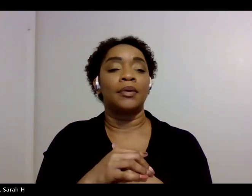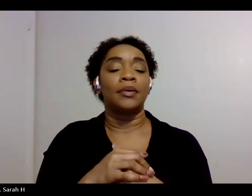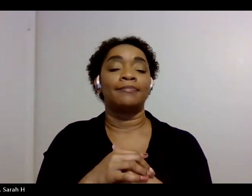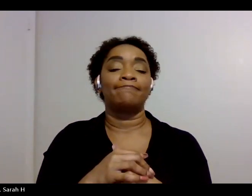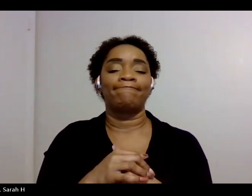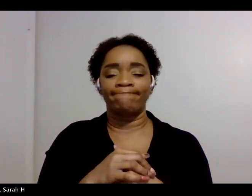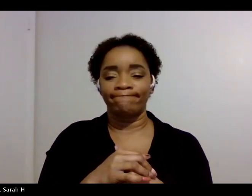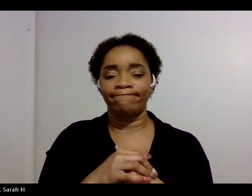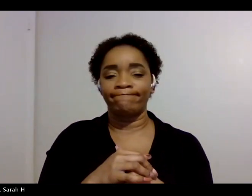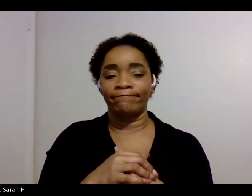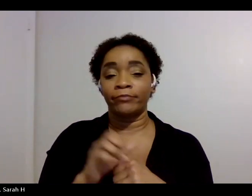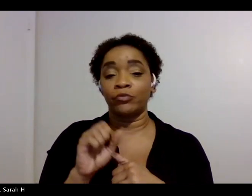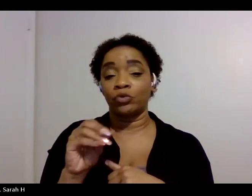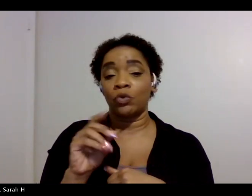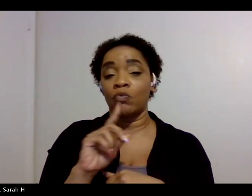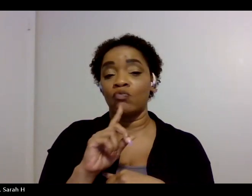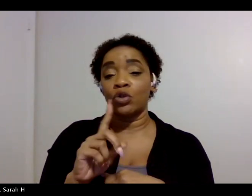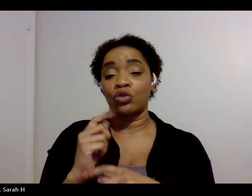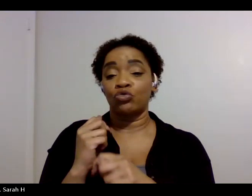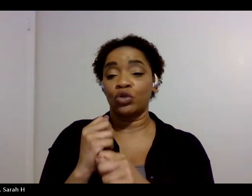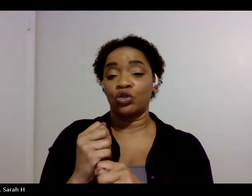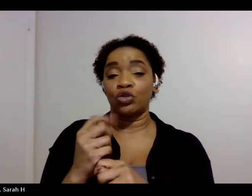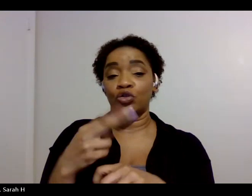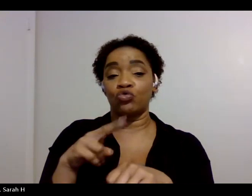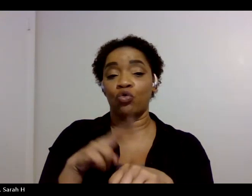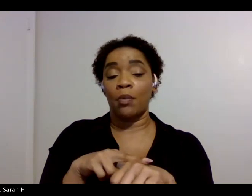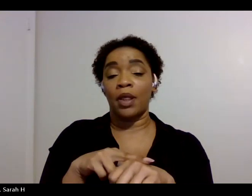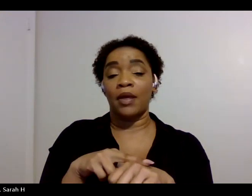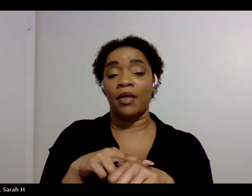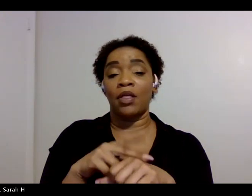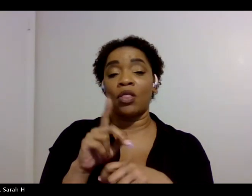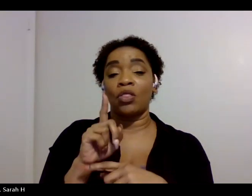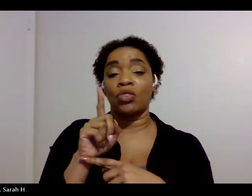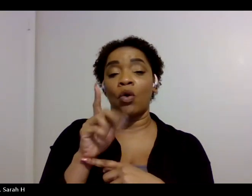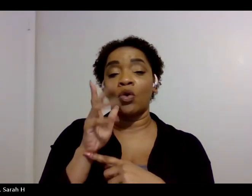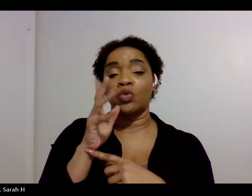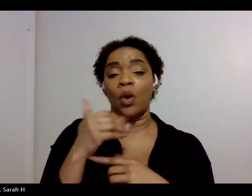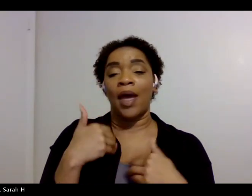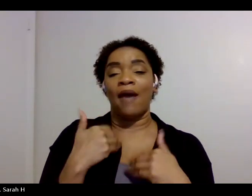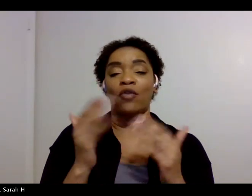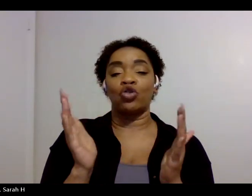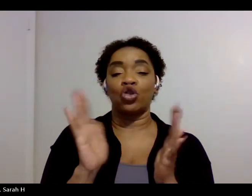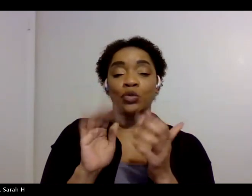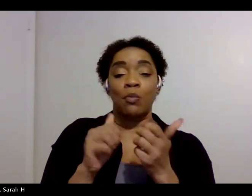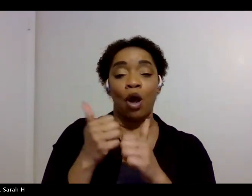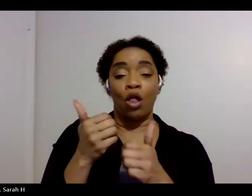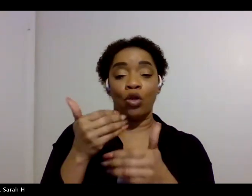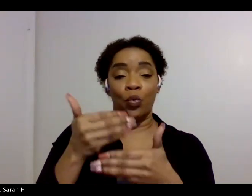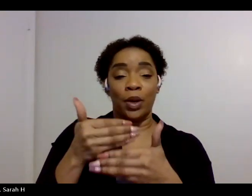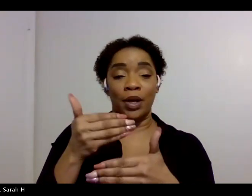So traditionally or normally, those will have a smaller window. So as